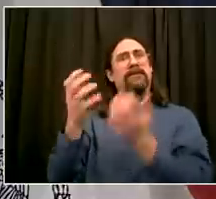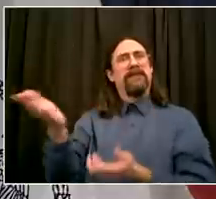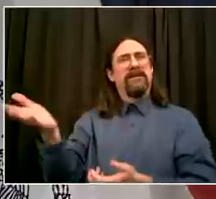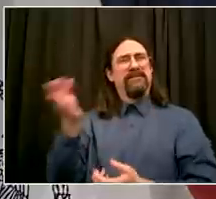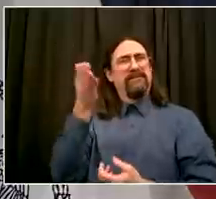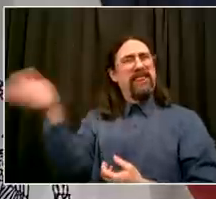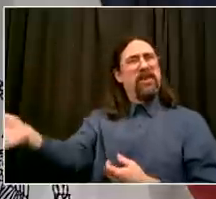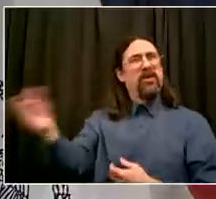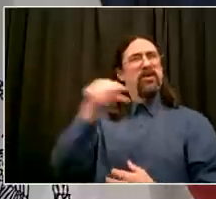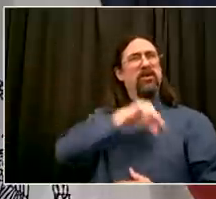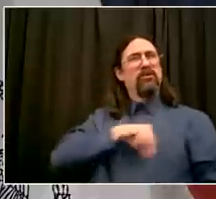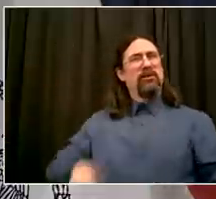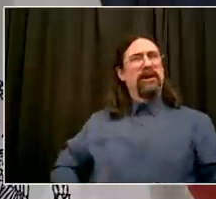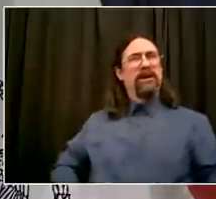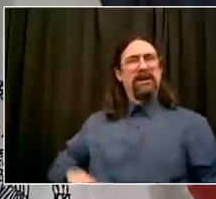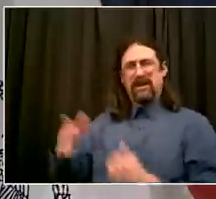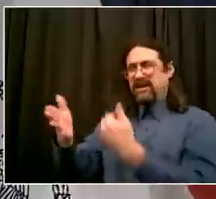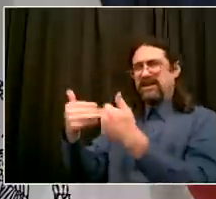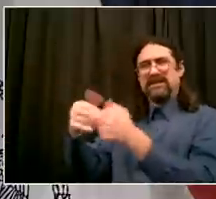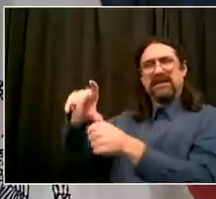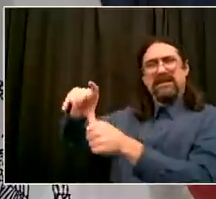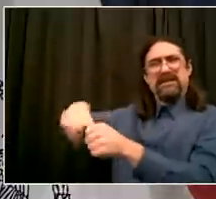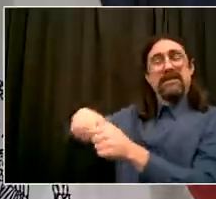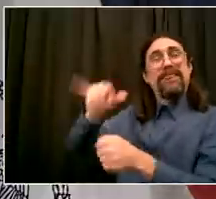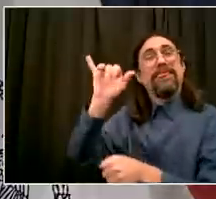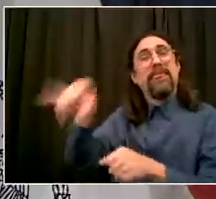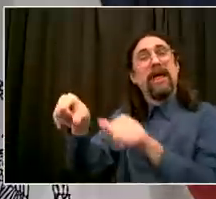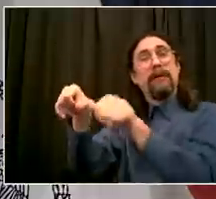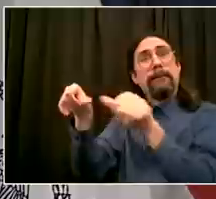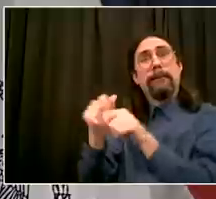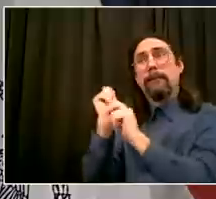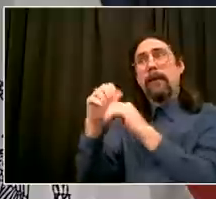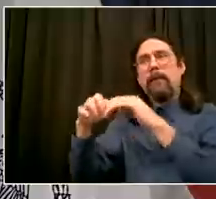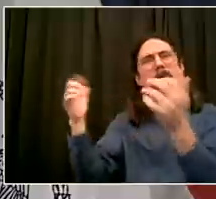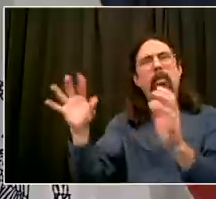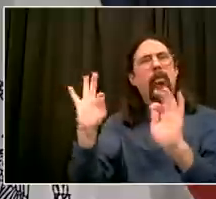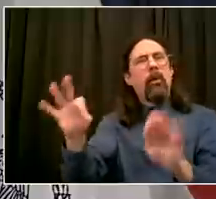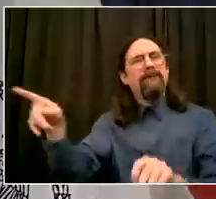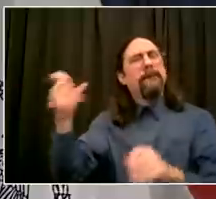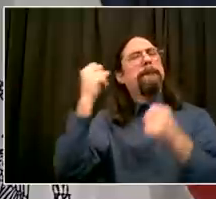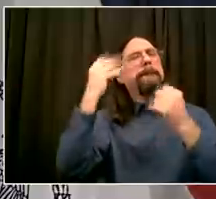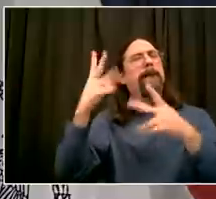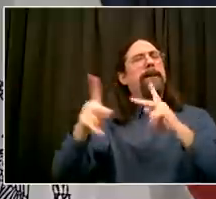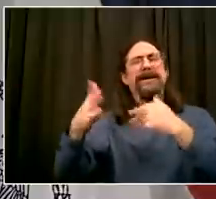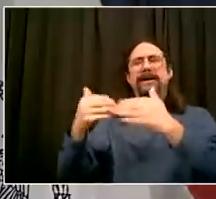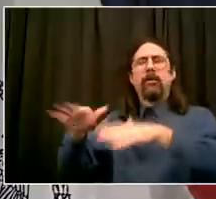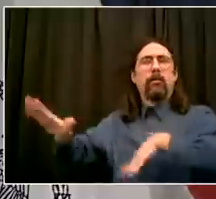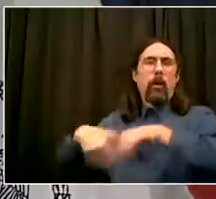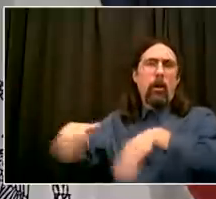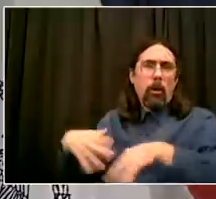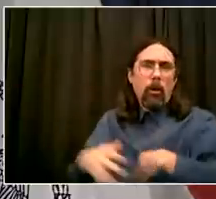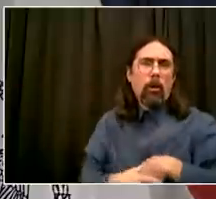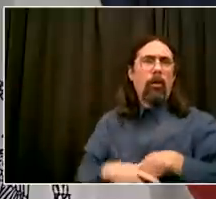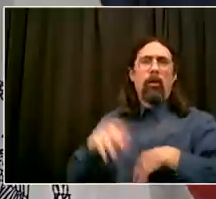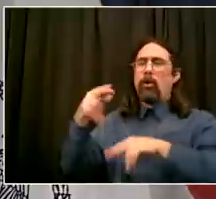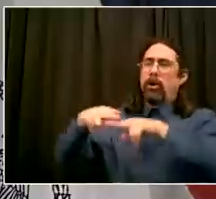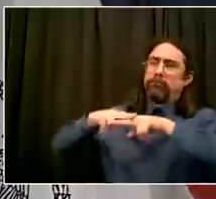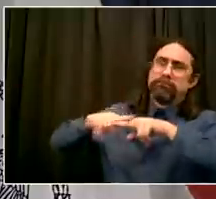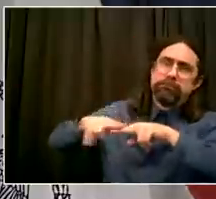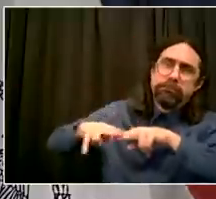sites, the better, by definition. The more we spread out the sites, the better. A huge number of people live right near that Hillcrest site.